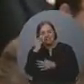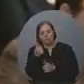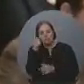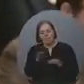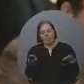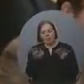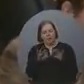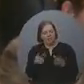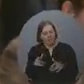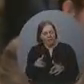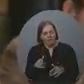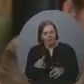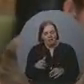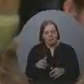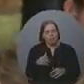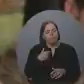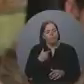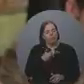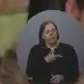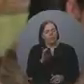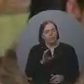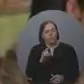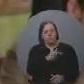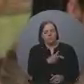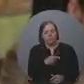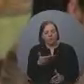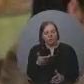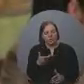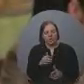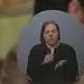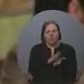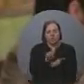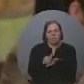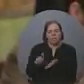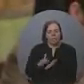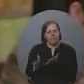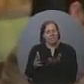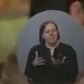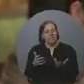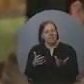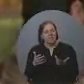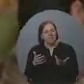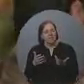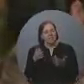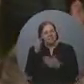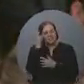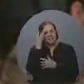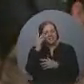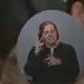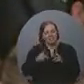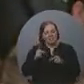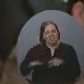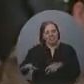Conservatives firing hundreds of fisheries scientists and gutting monitoring programs just when they're needed most? Why are they